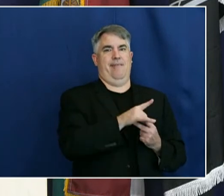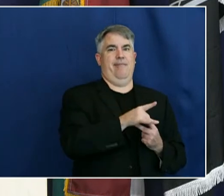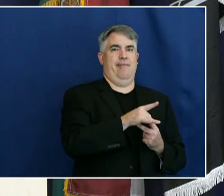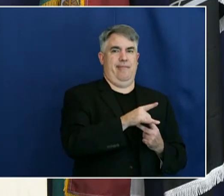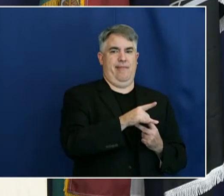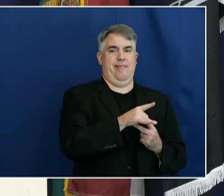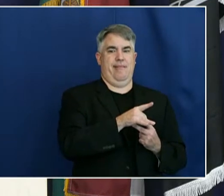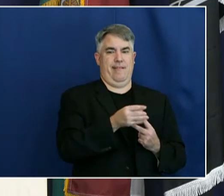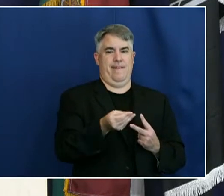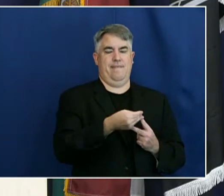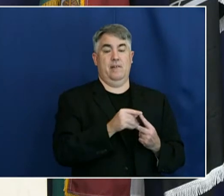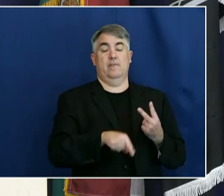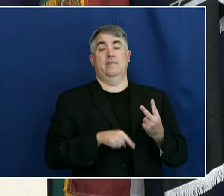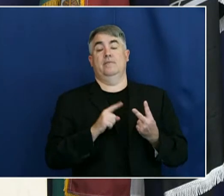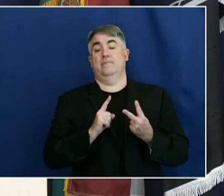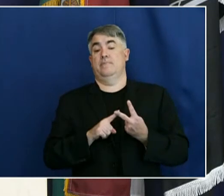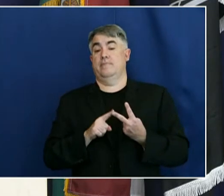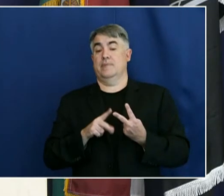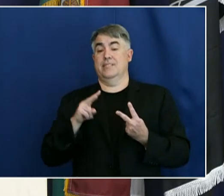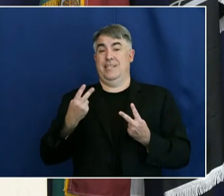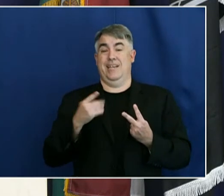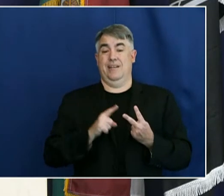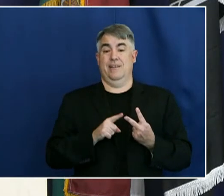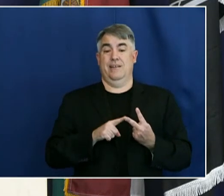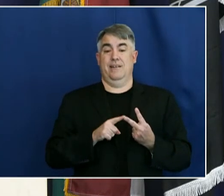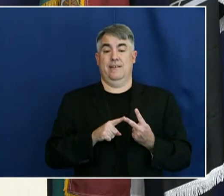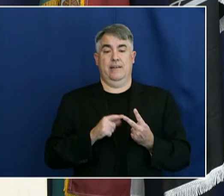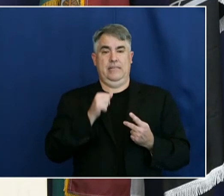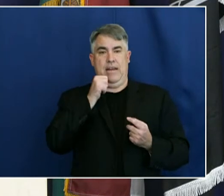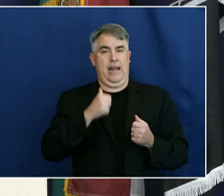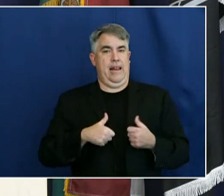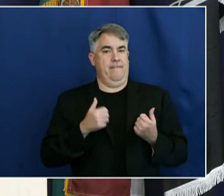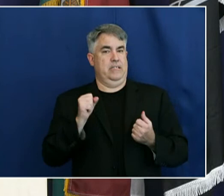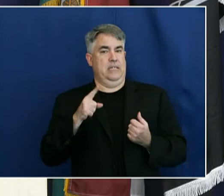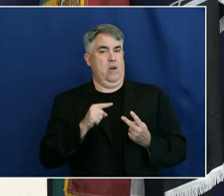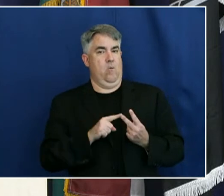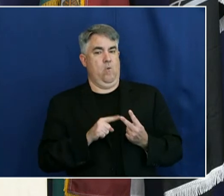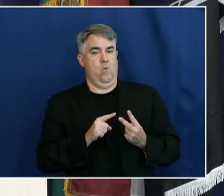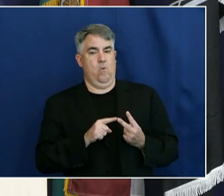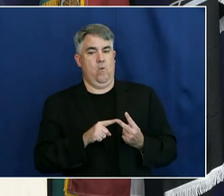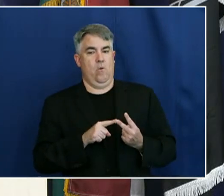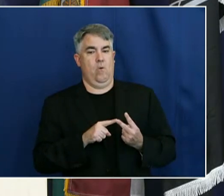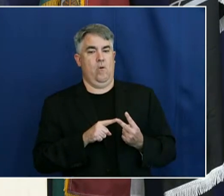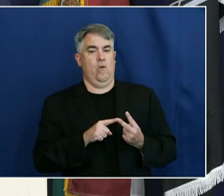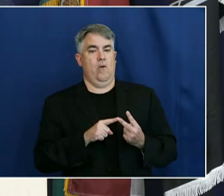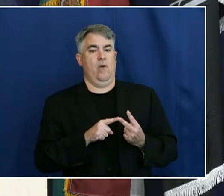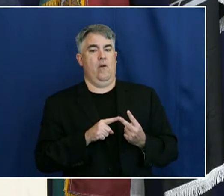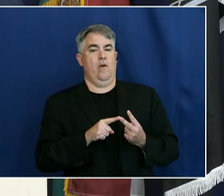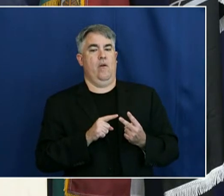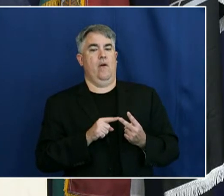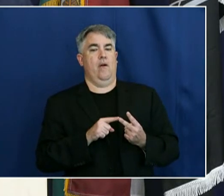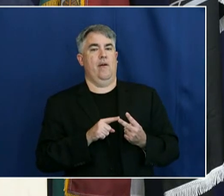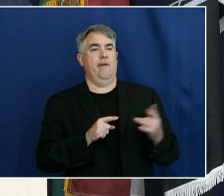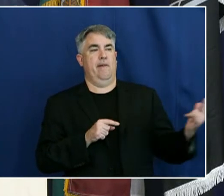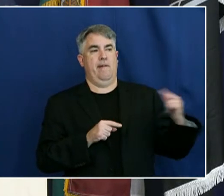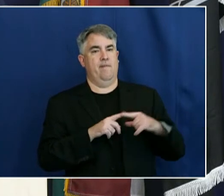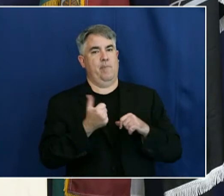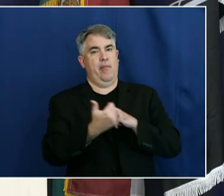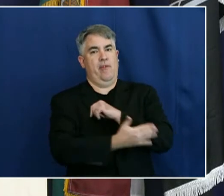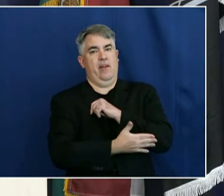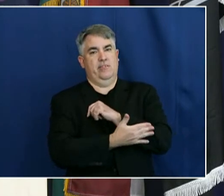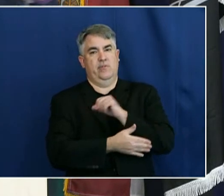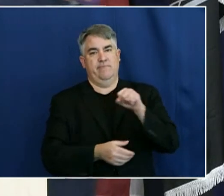And the other individual, the non-resident, was in fact an international traveler and was likely exposed